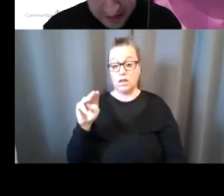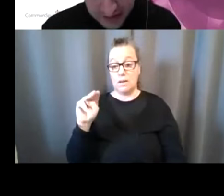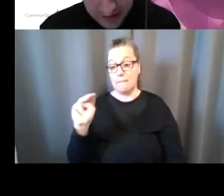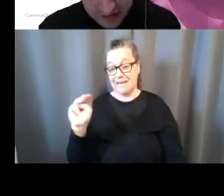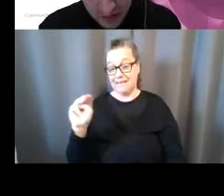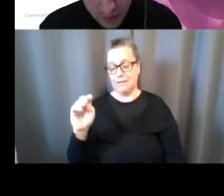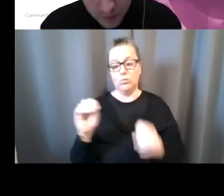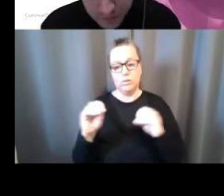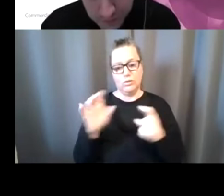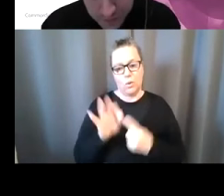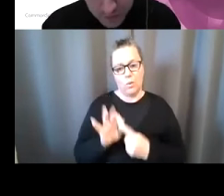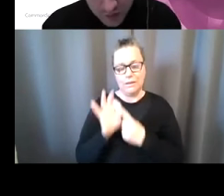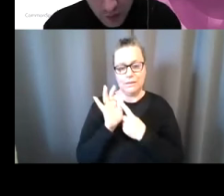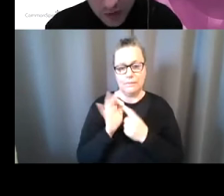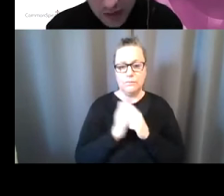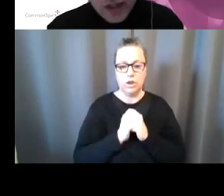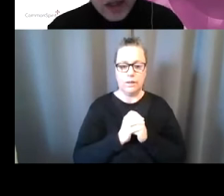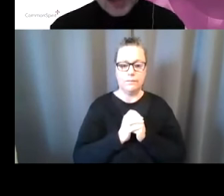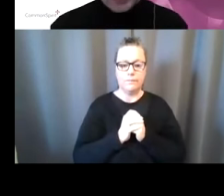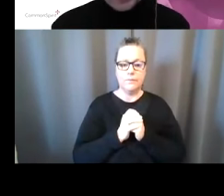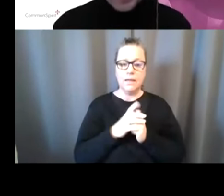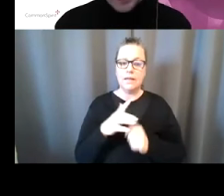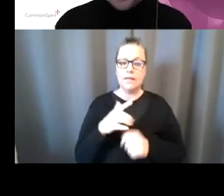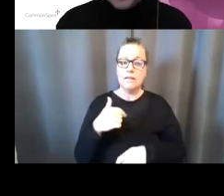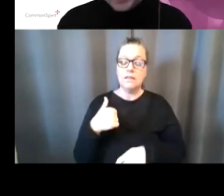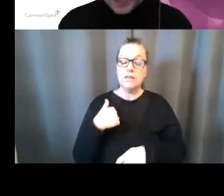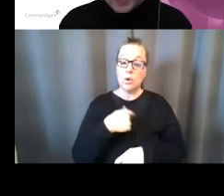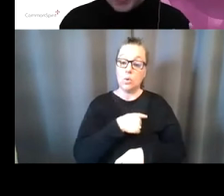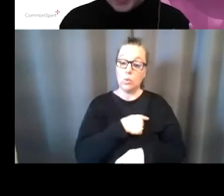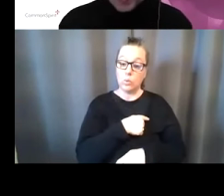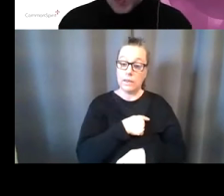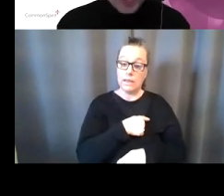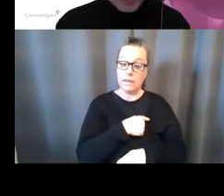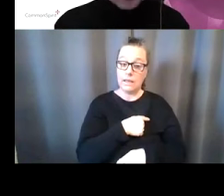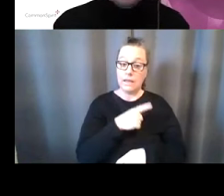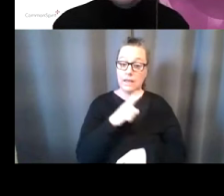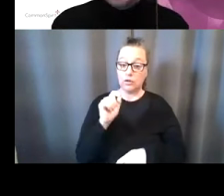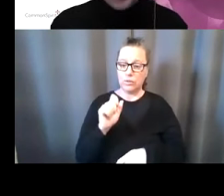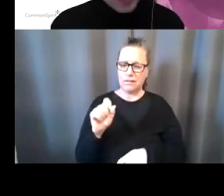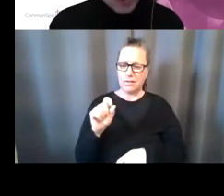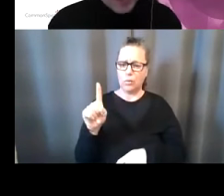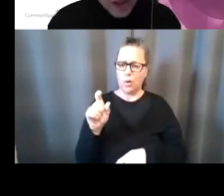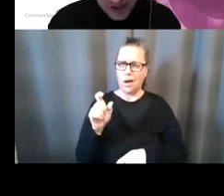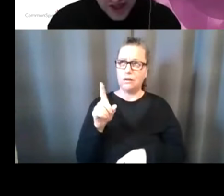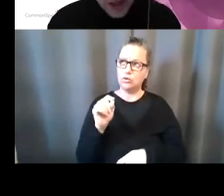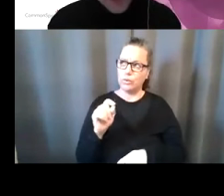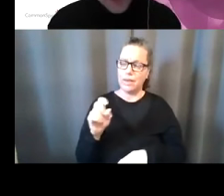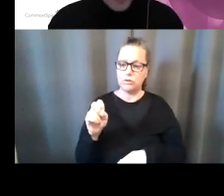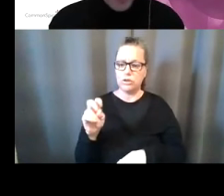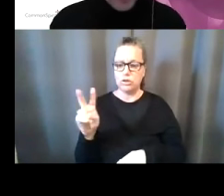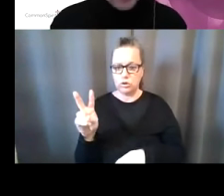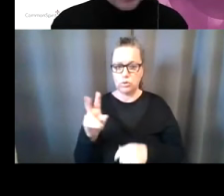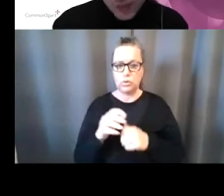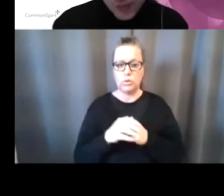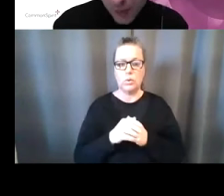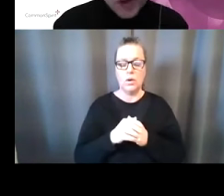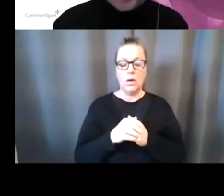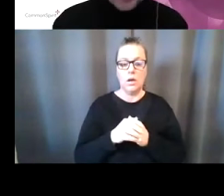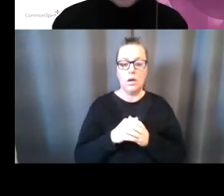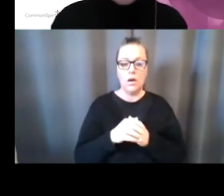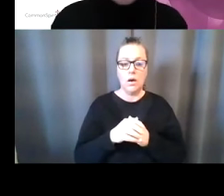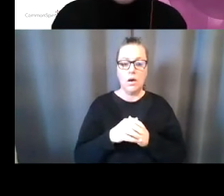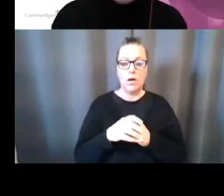this. So we, in 2001 or 2, with our new CEO and our